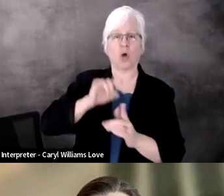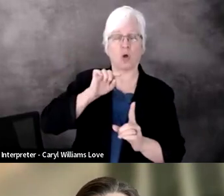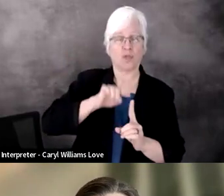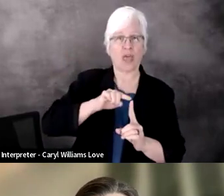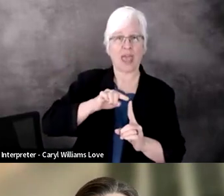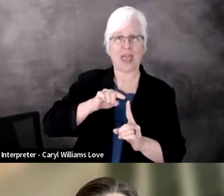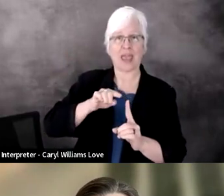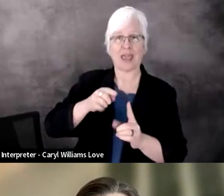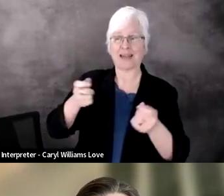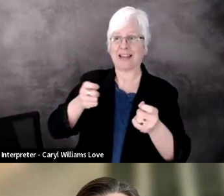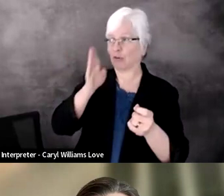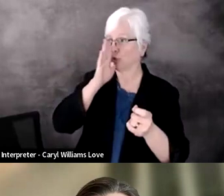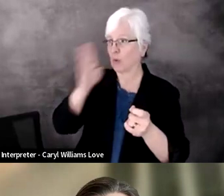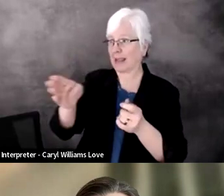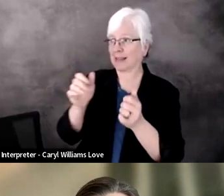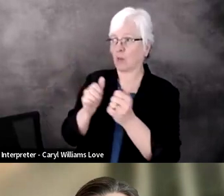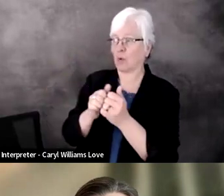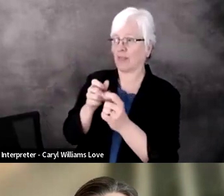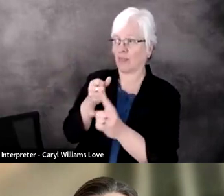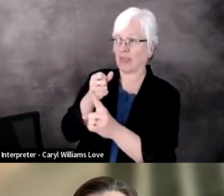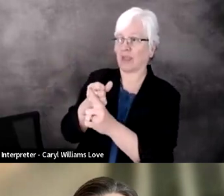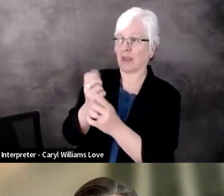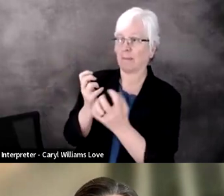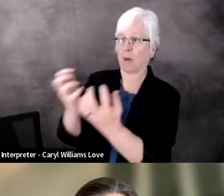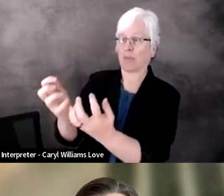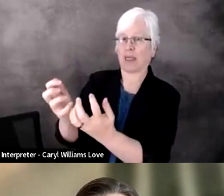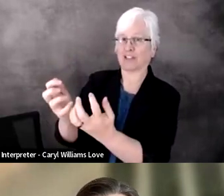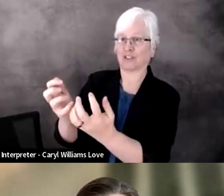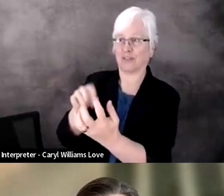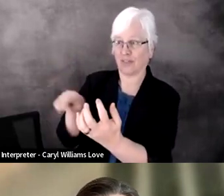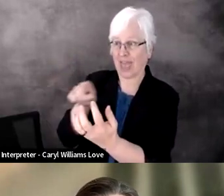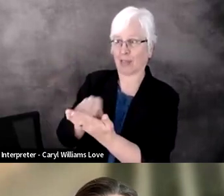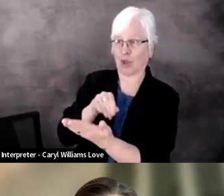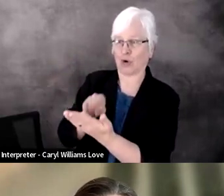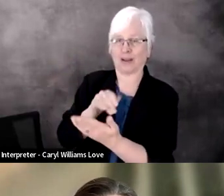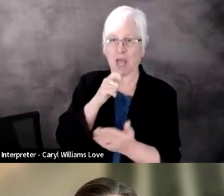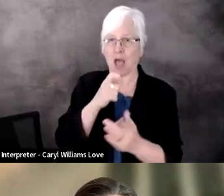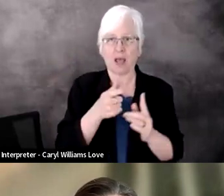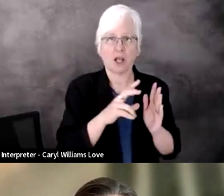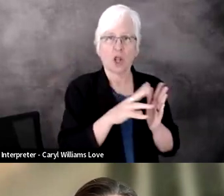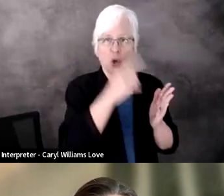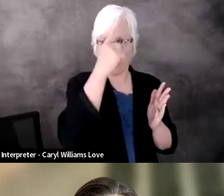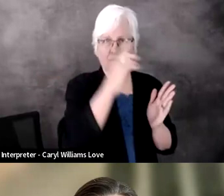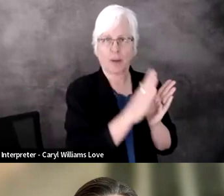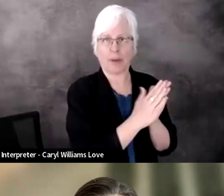affected population instead of reading it through text, right? We would hope that that happens.